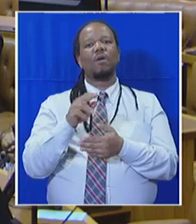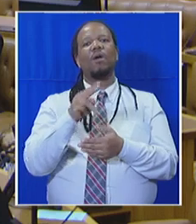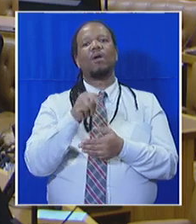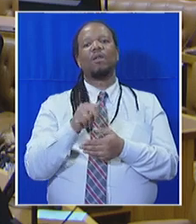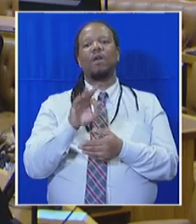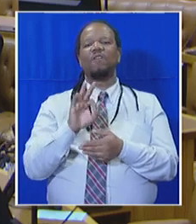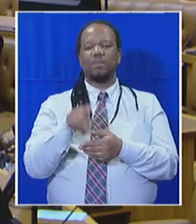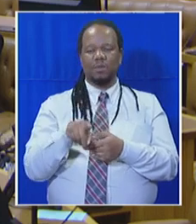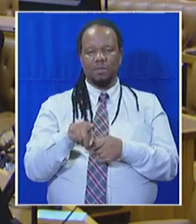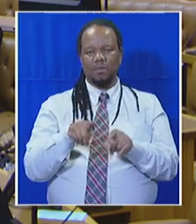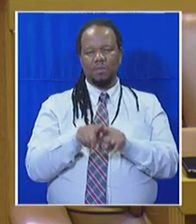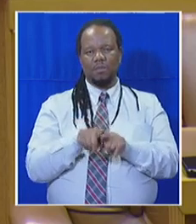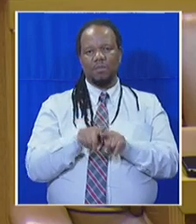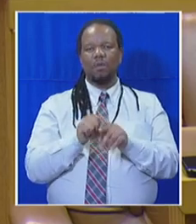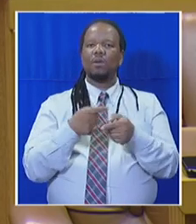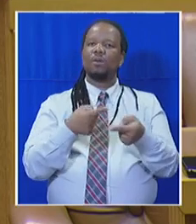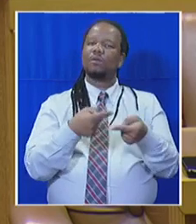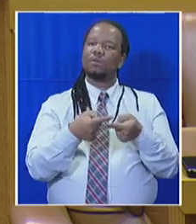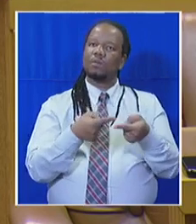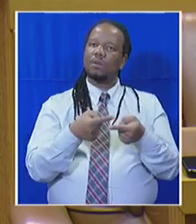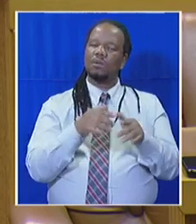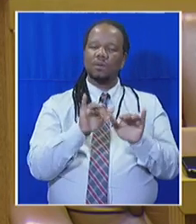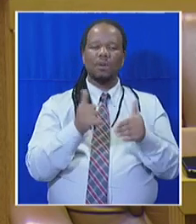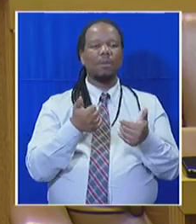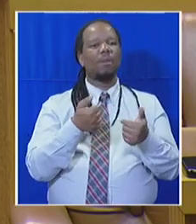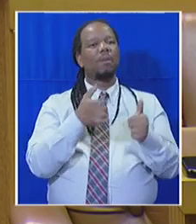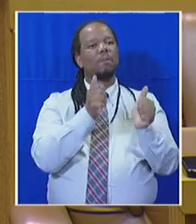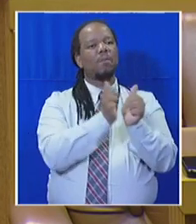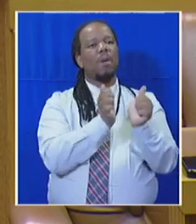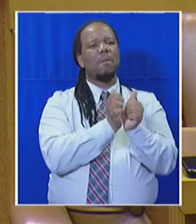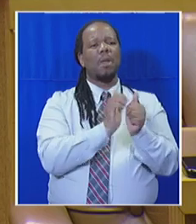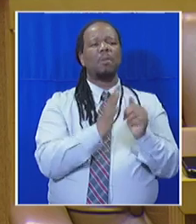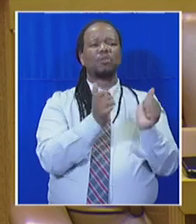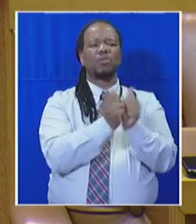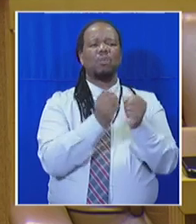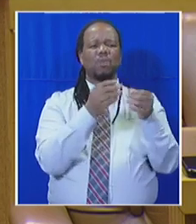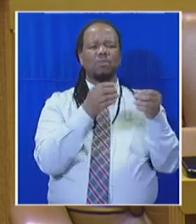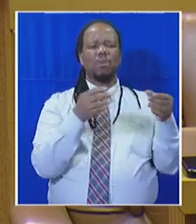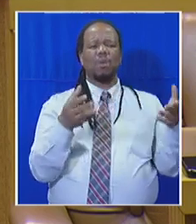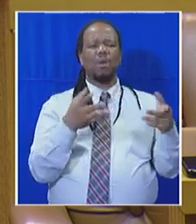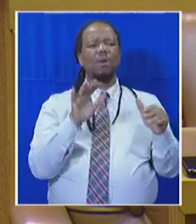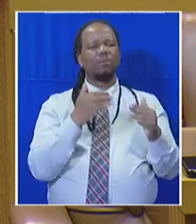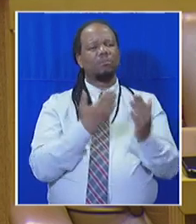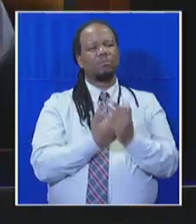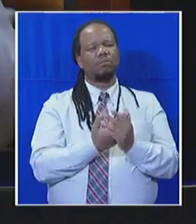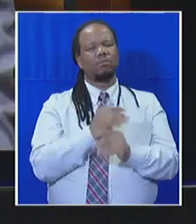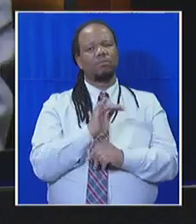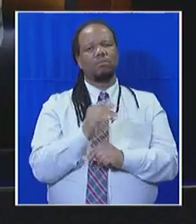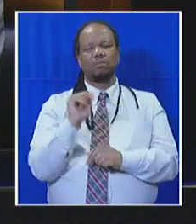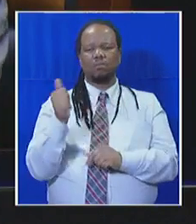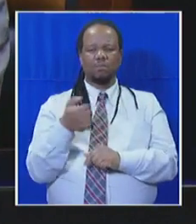House debates the problems of overcrowding in prisons in our country. So move. The EFF.